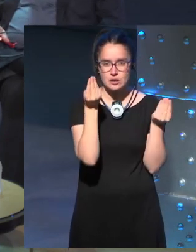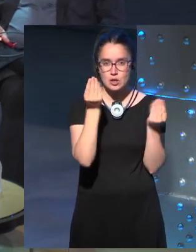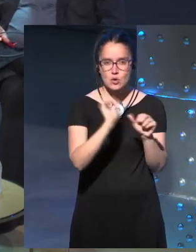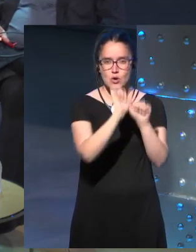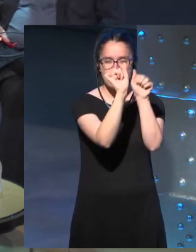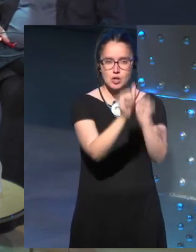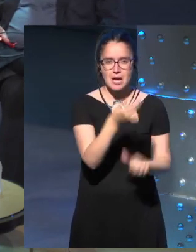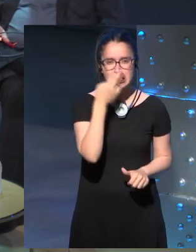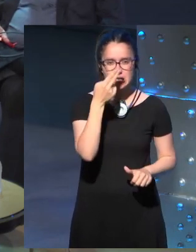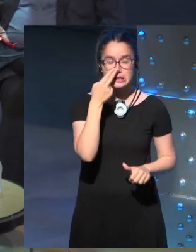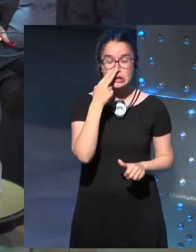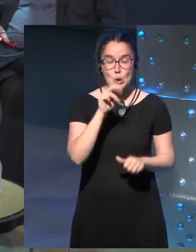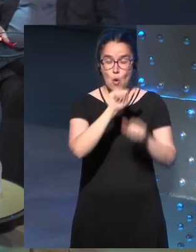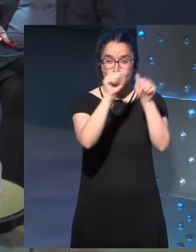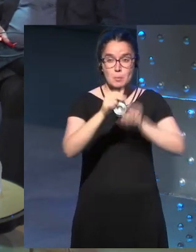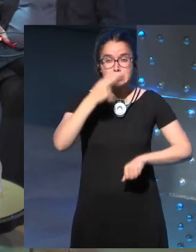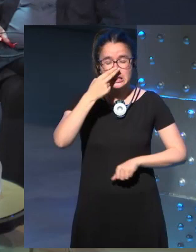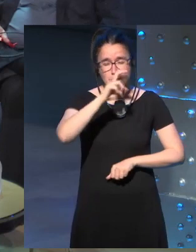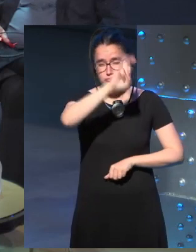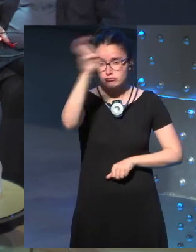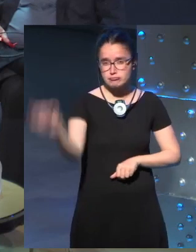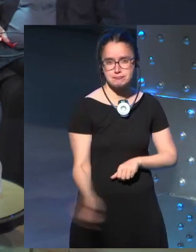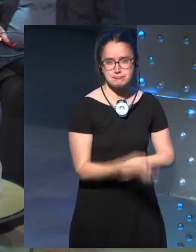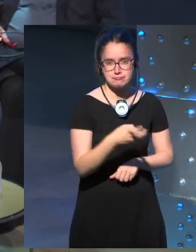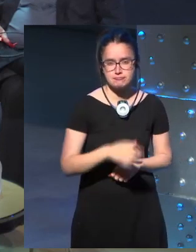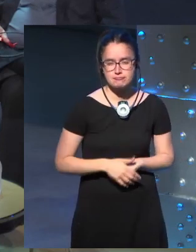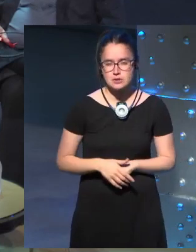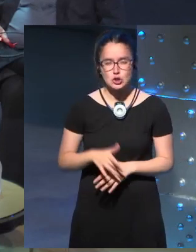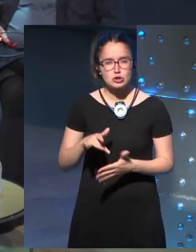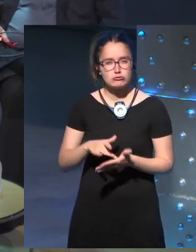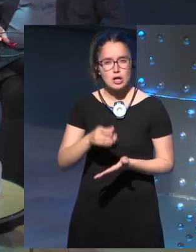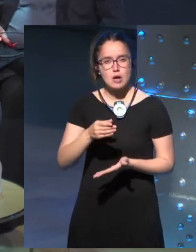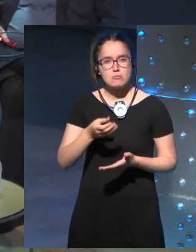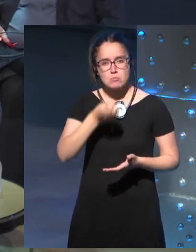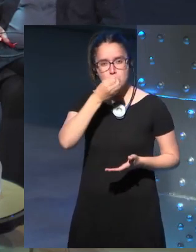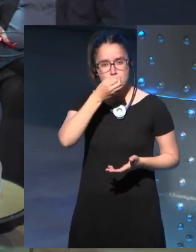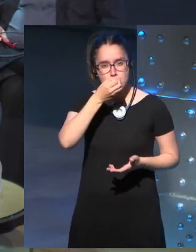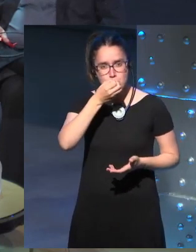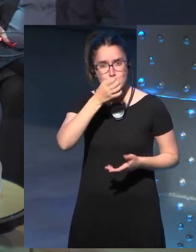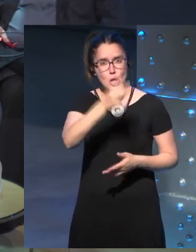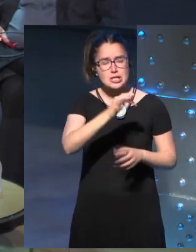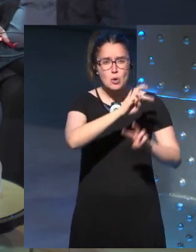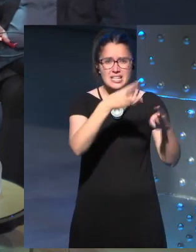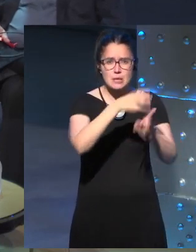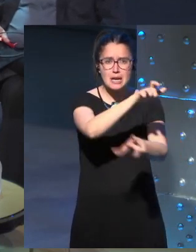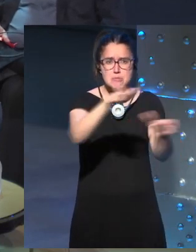ways. Has the internet been good for humanity or not? Question